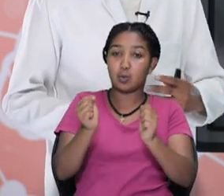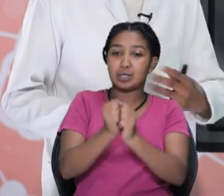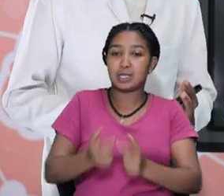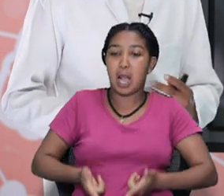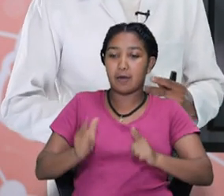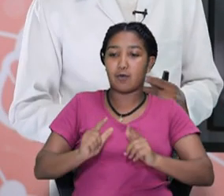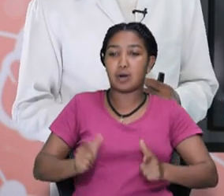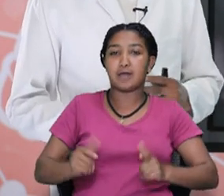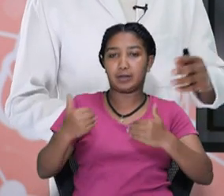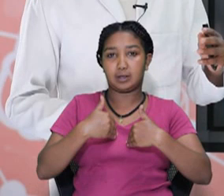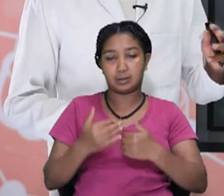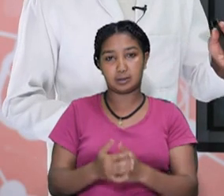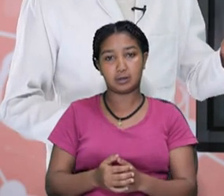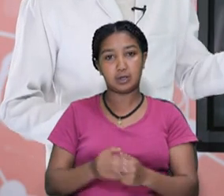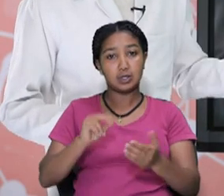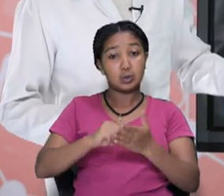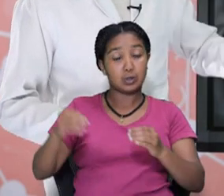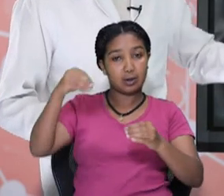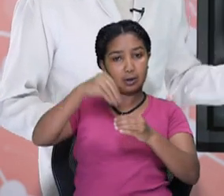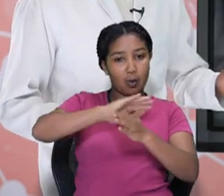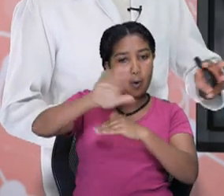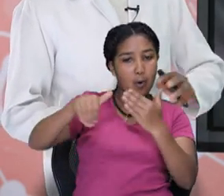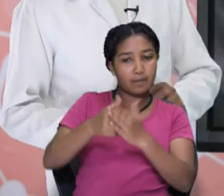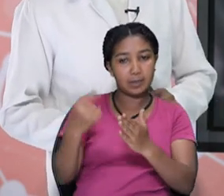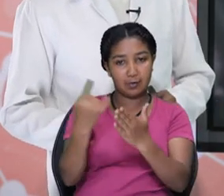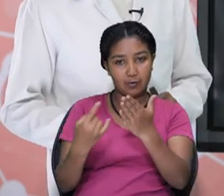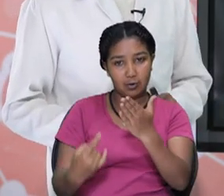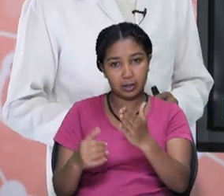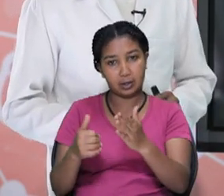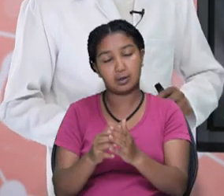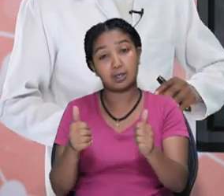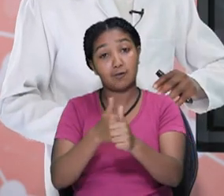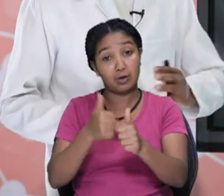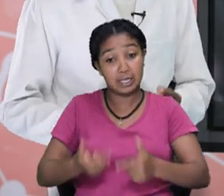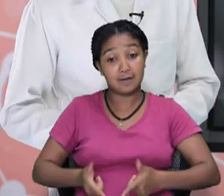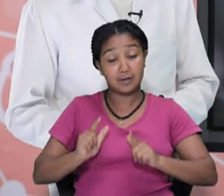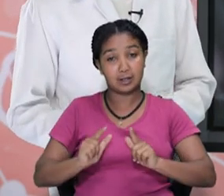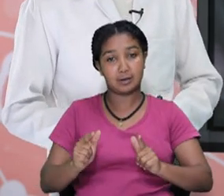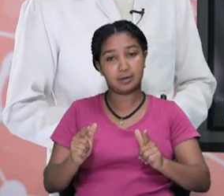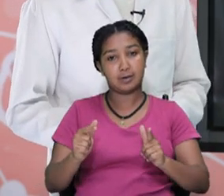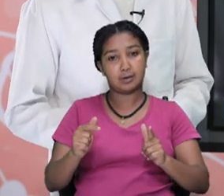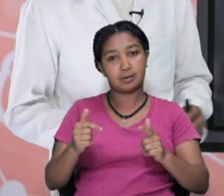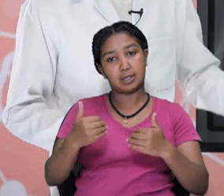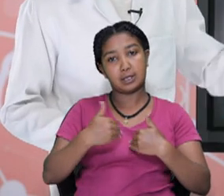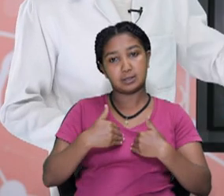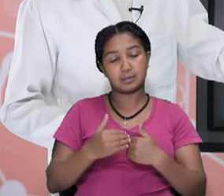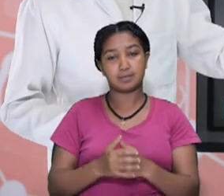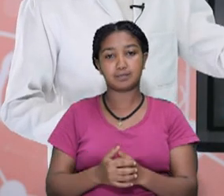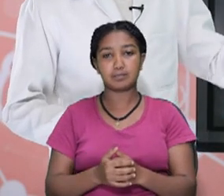life or living things. So it includes all the following living things that are available within the